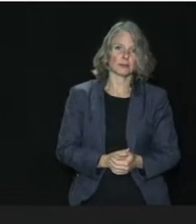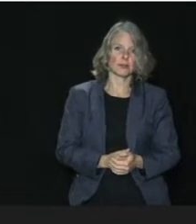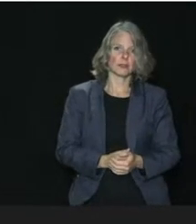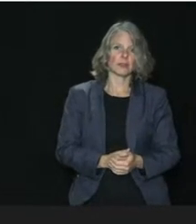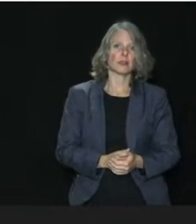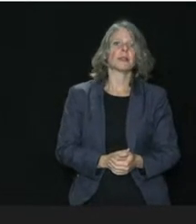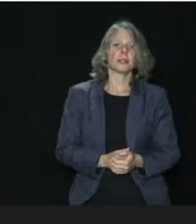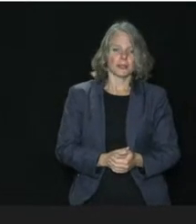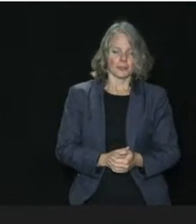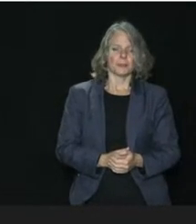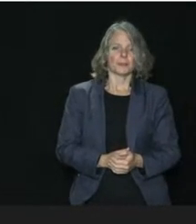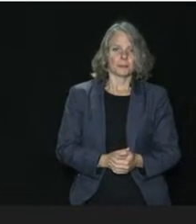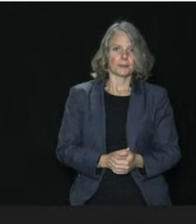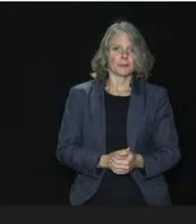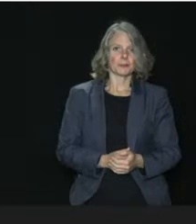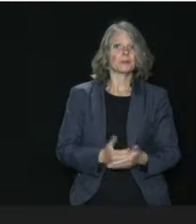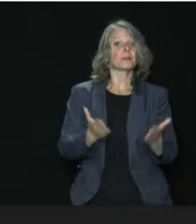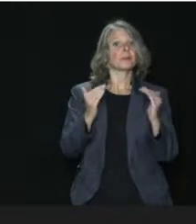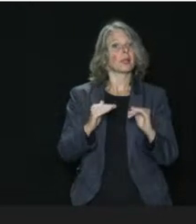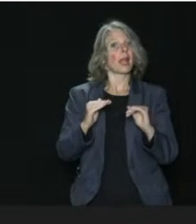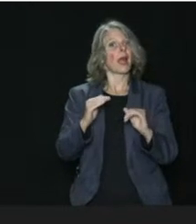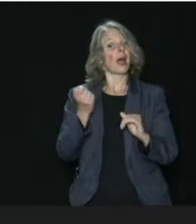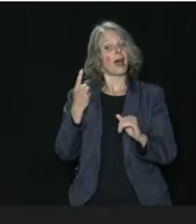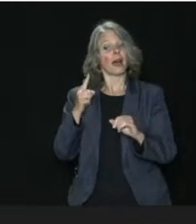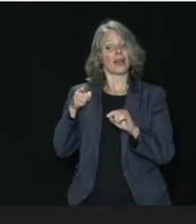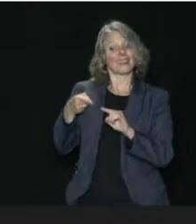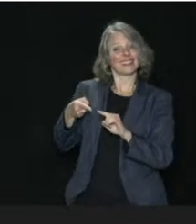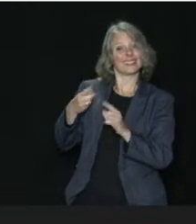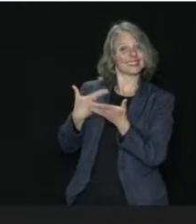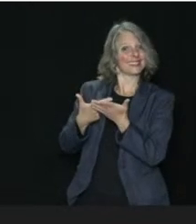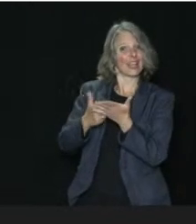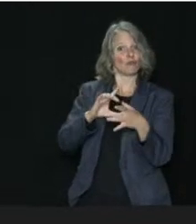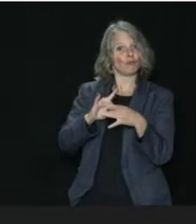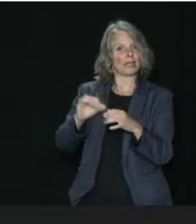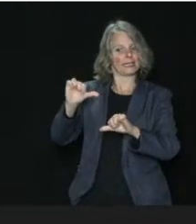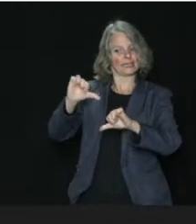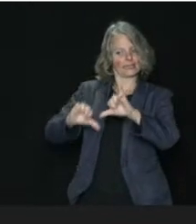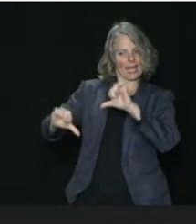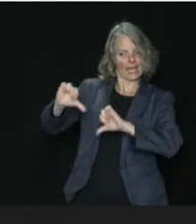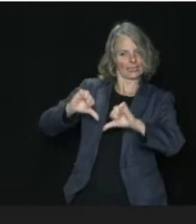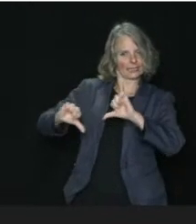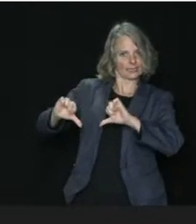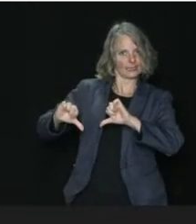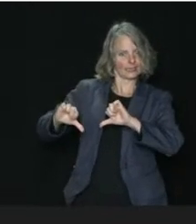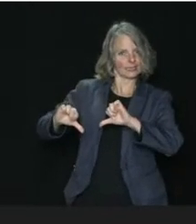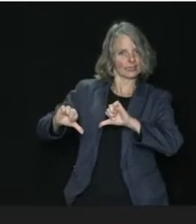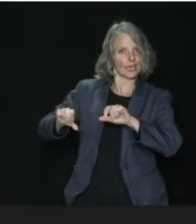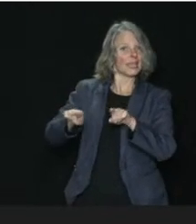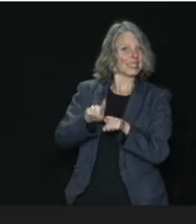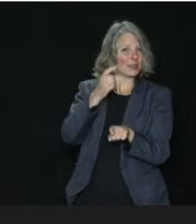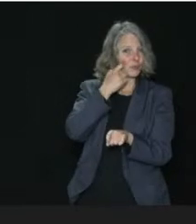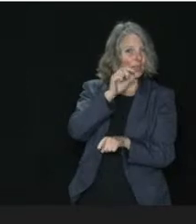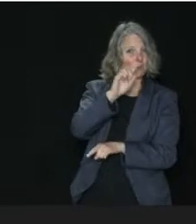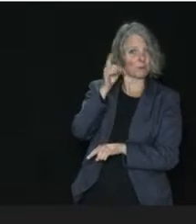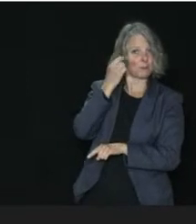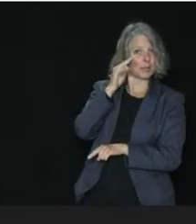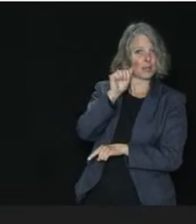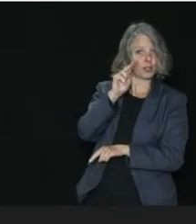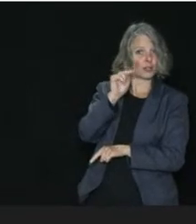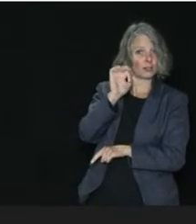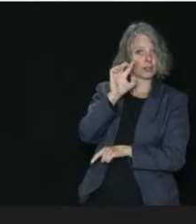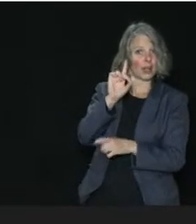it's also a scientific issue, as Minister Anand has already said.